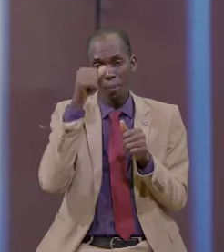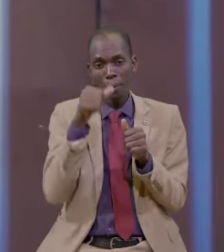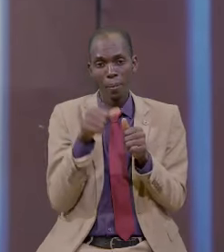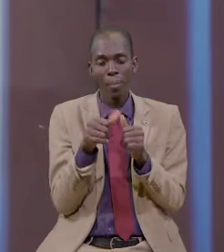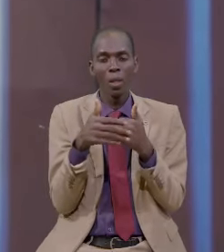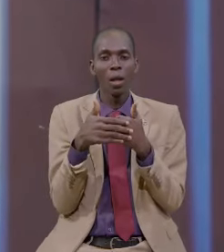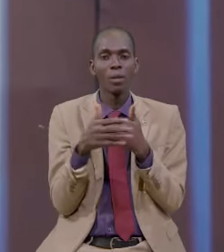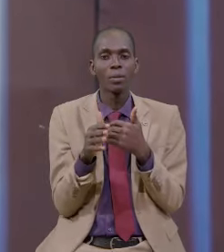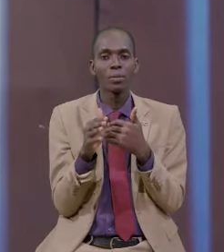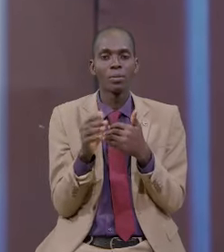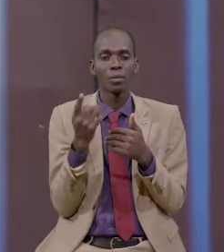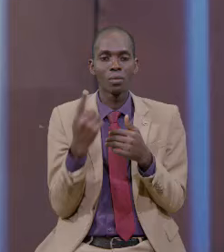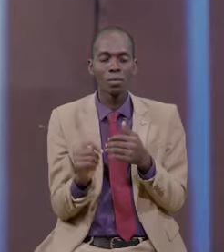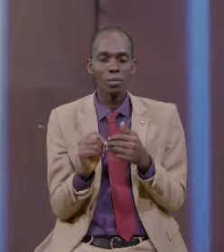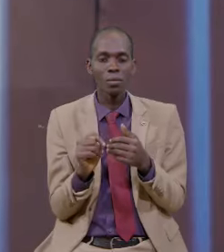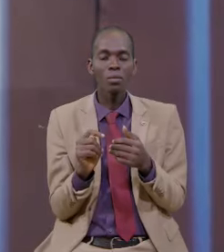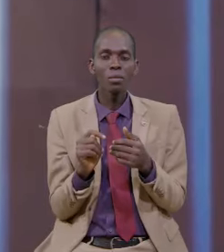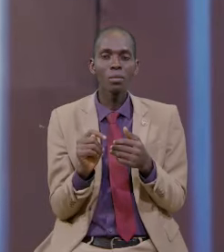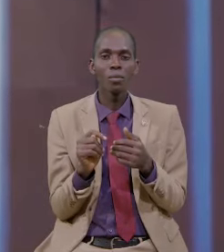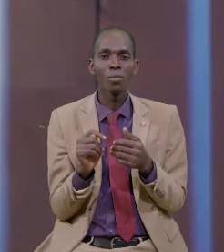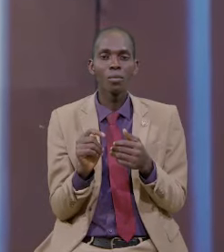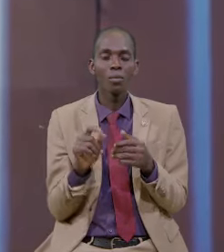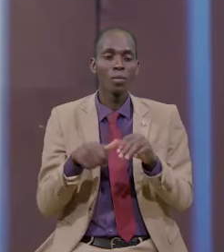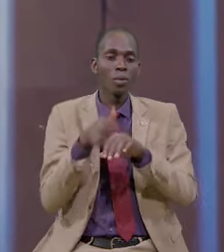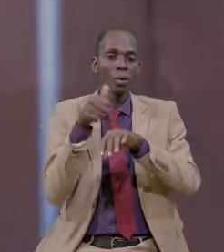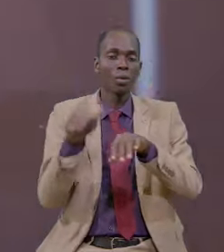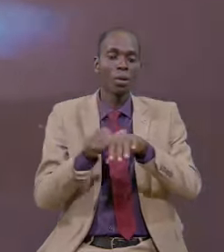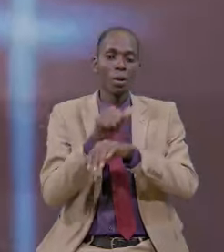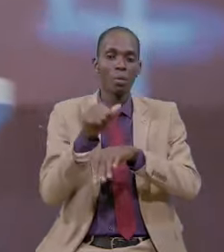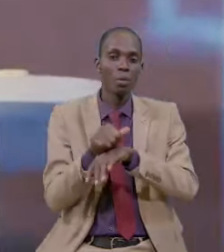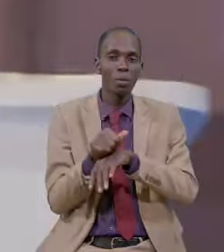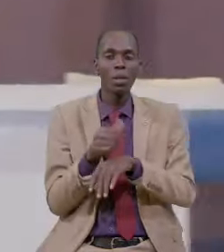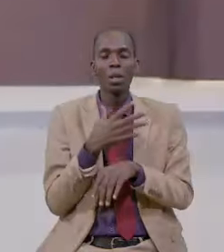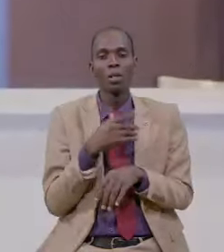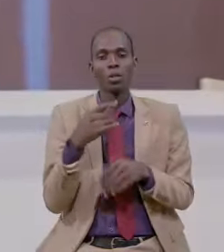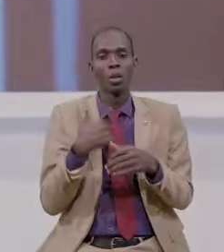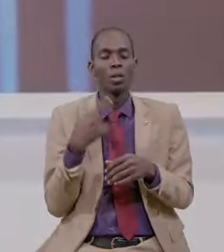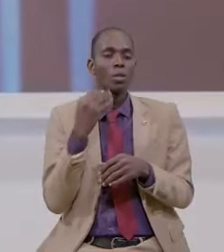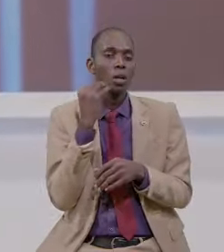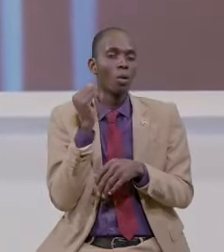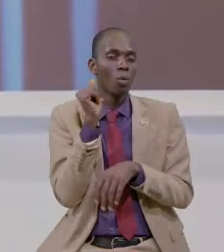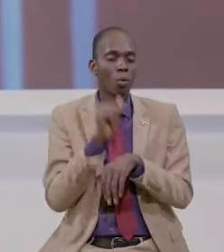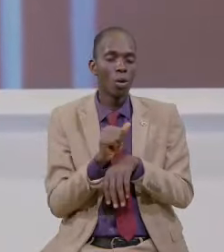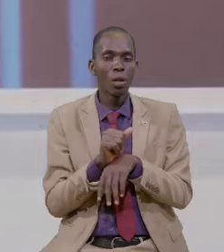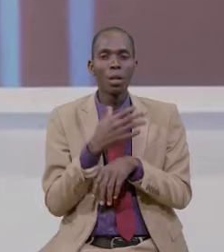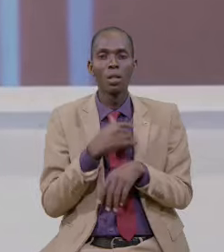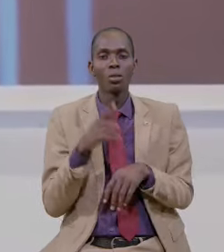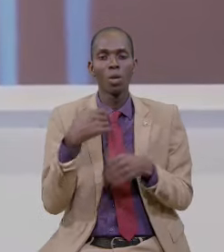the appointment, you have the assignment, now you have the